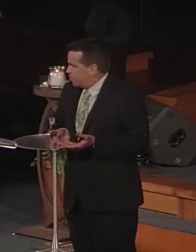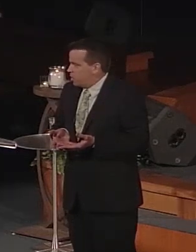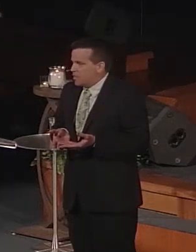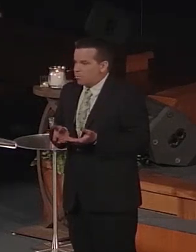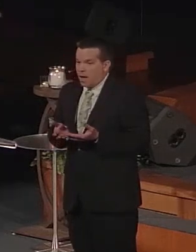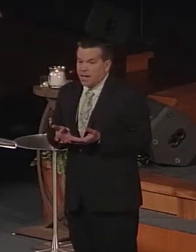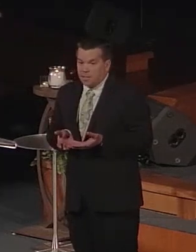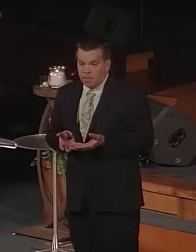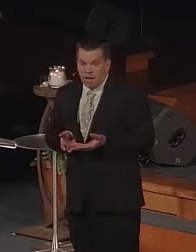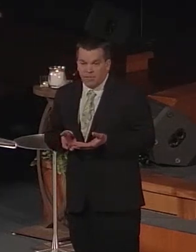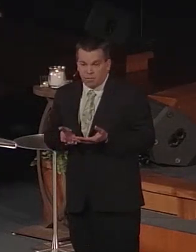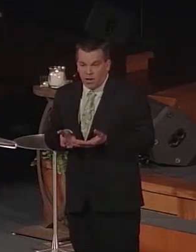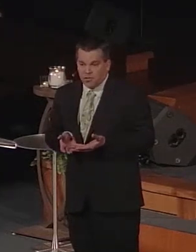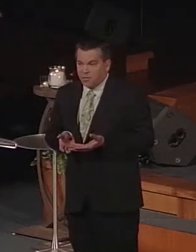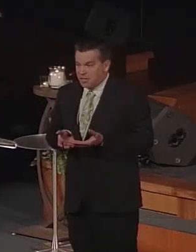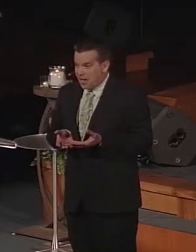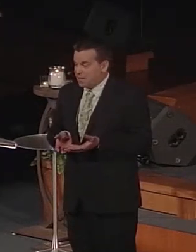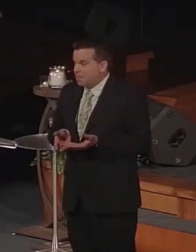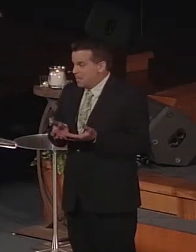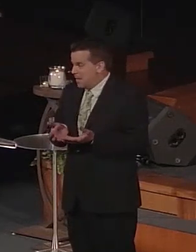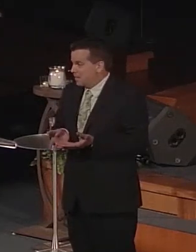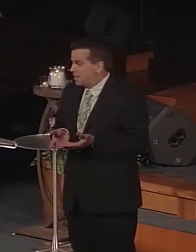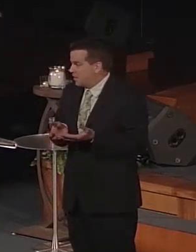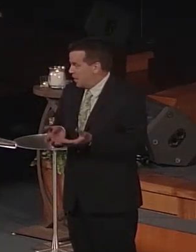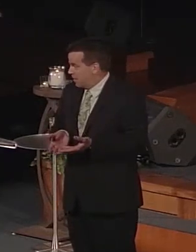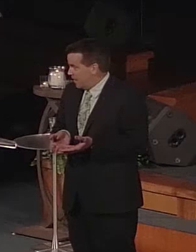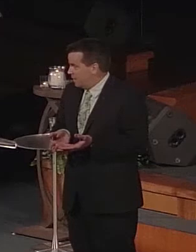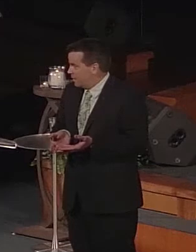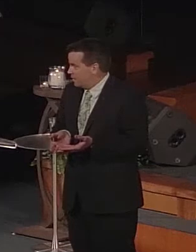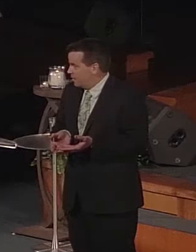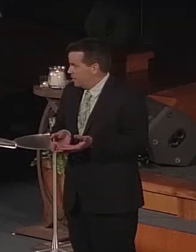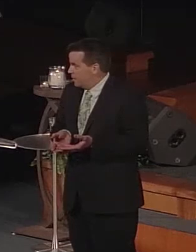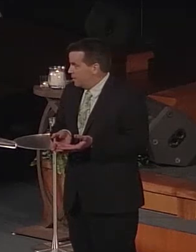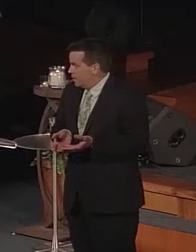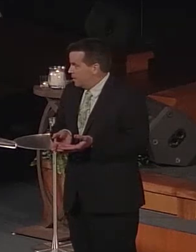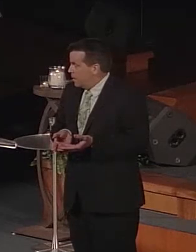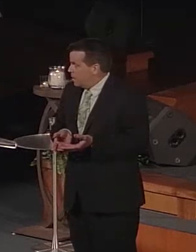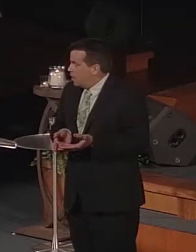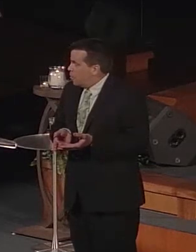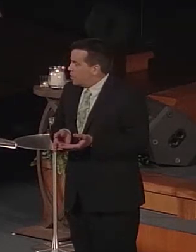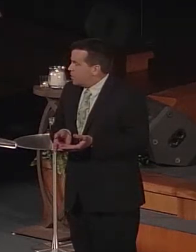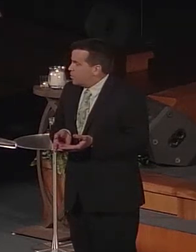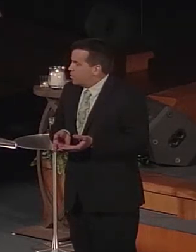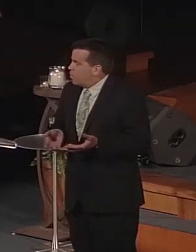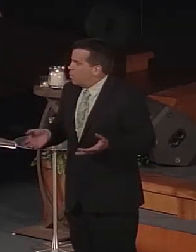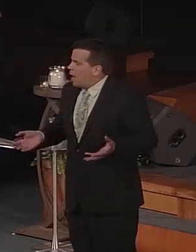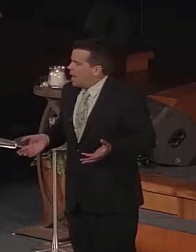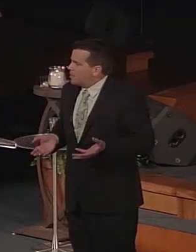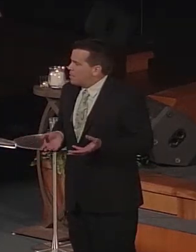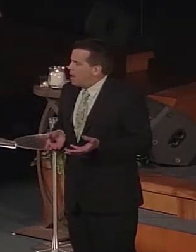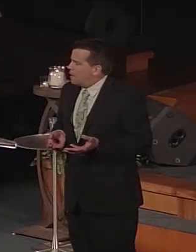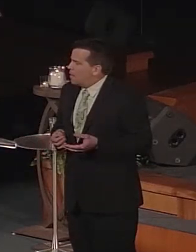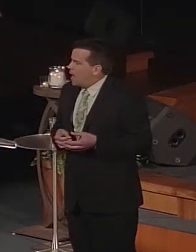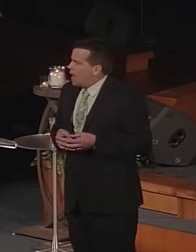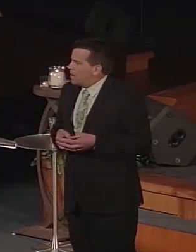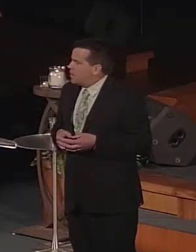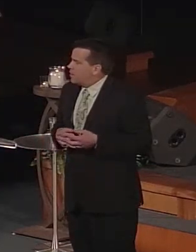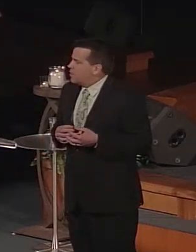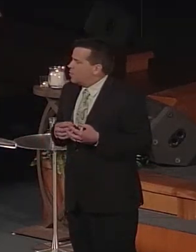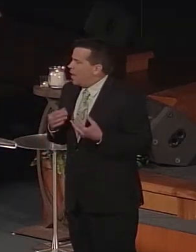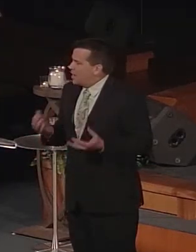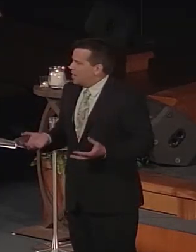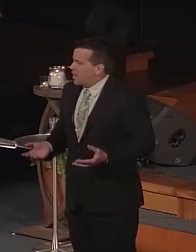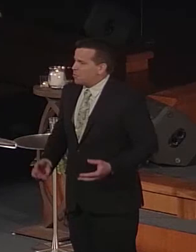divisiveness. We need to rise above, as Roger was saying, the BS and the nonsense. We need to rise above